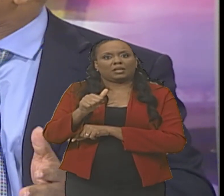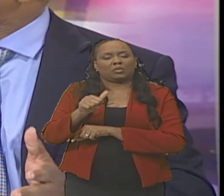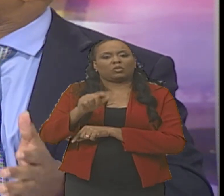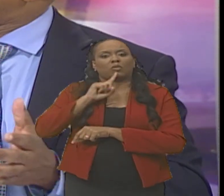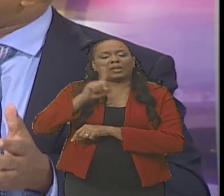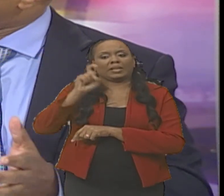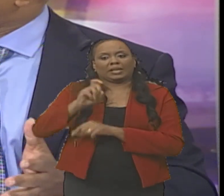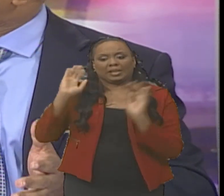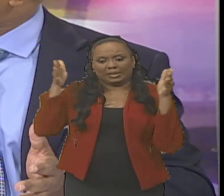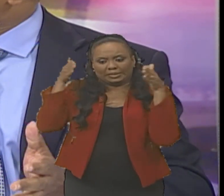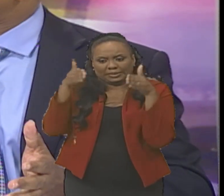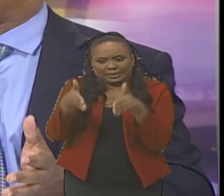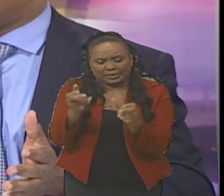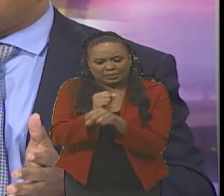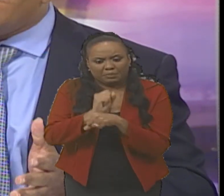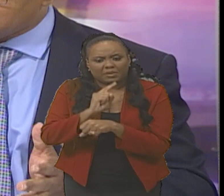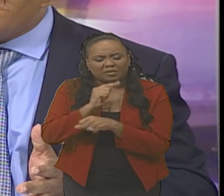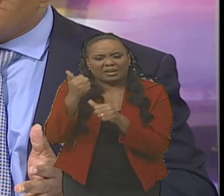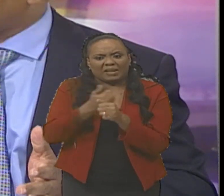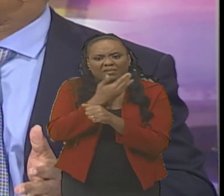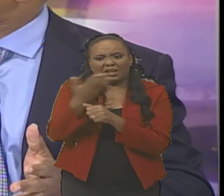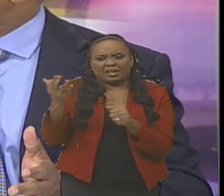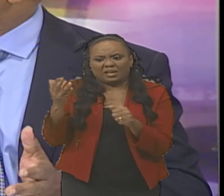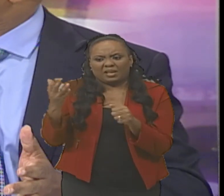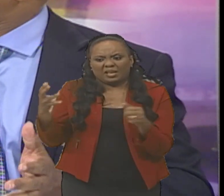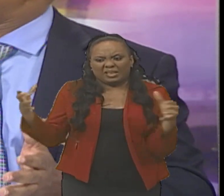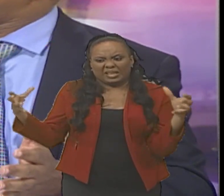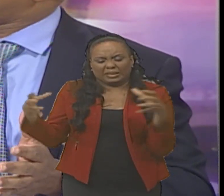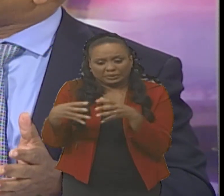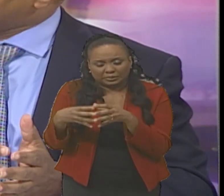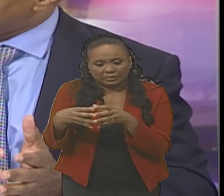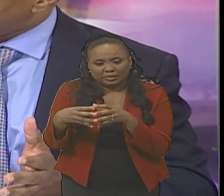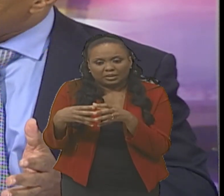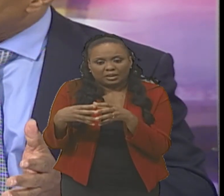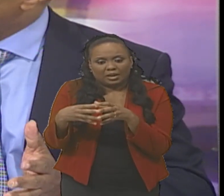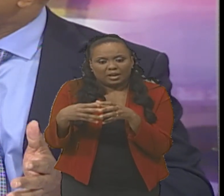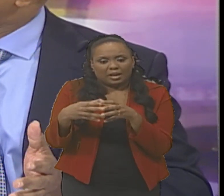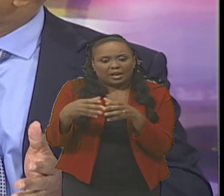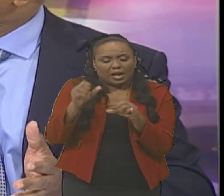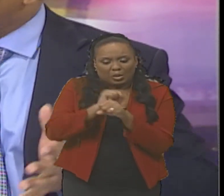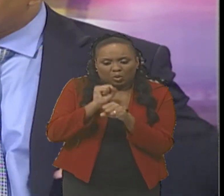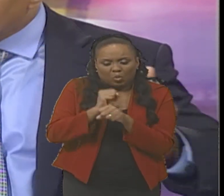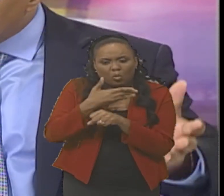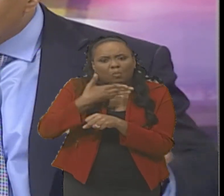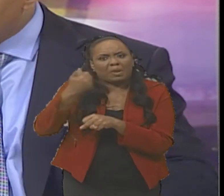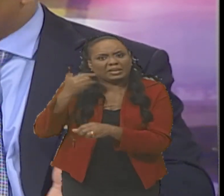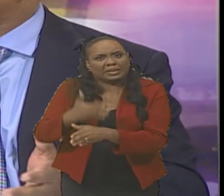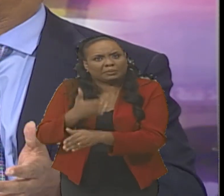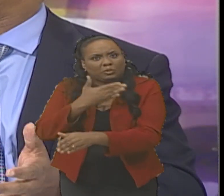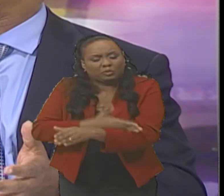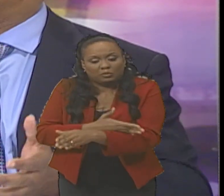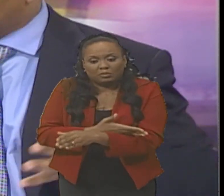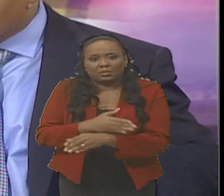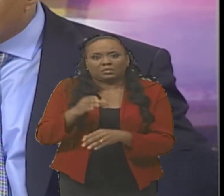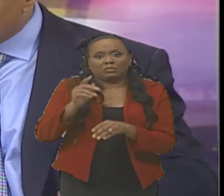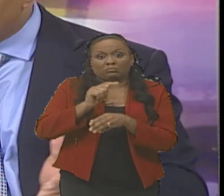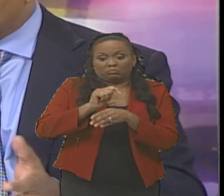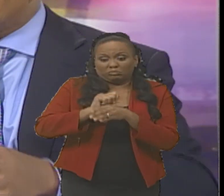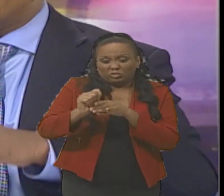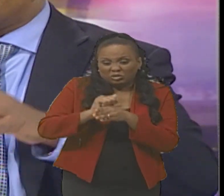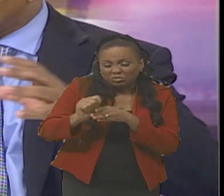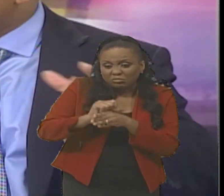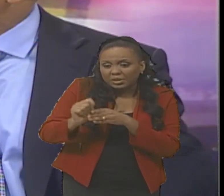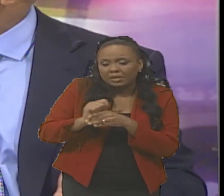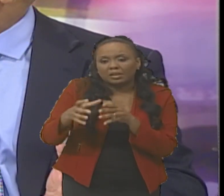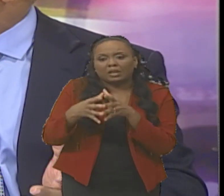central government fit for purpose, fiscally fit. In taking us where we need to go, we have to get